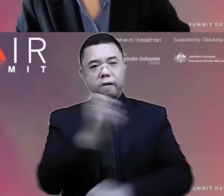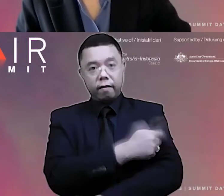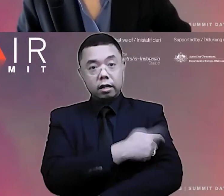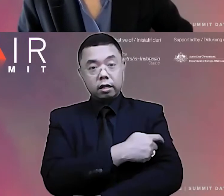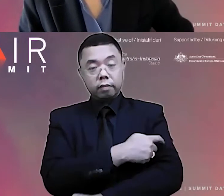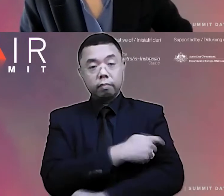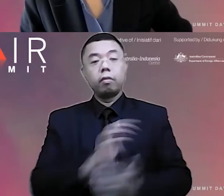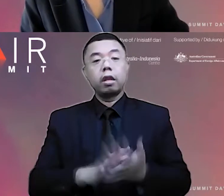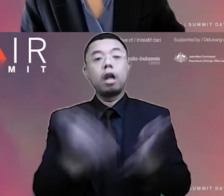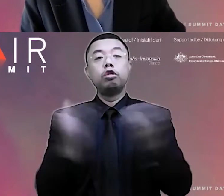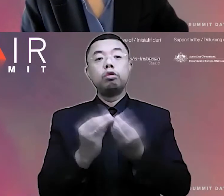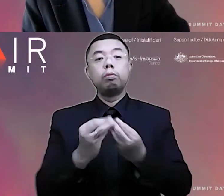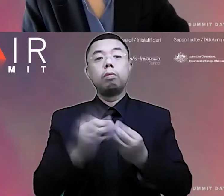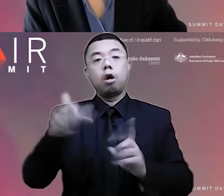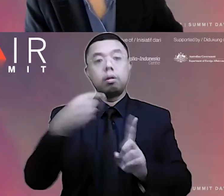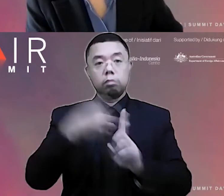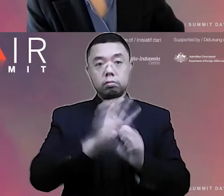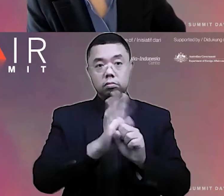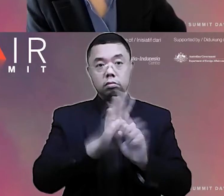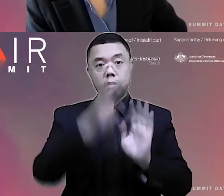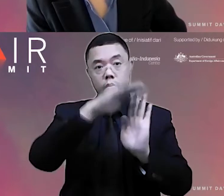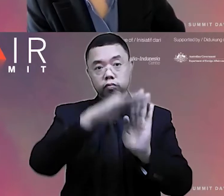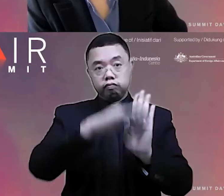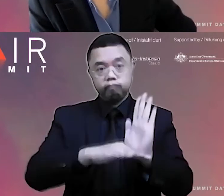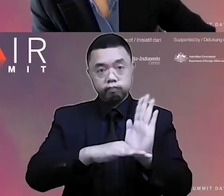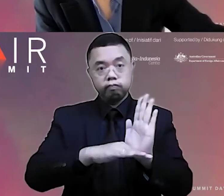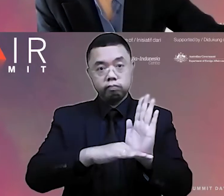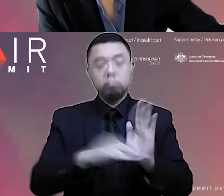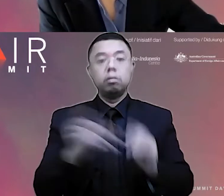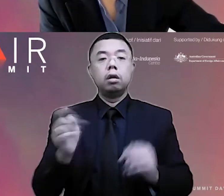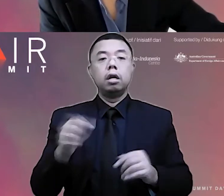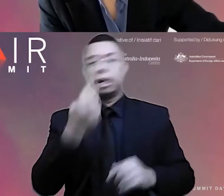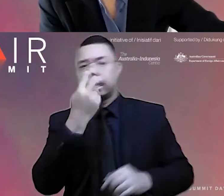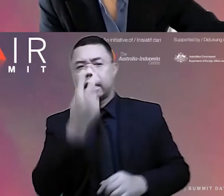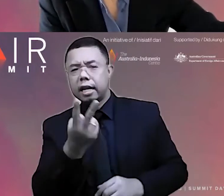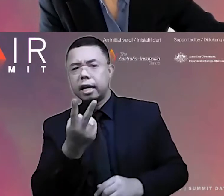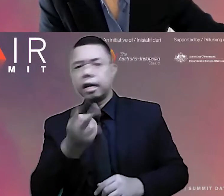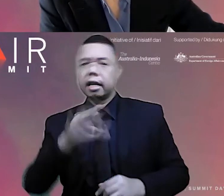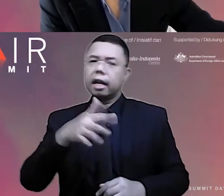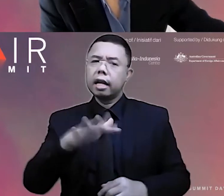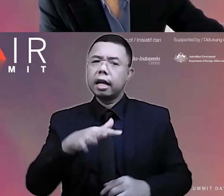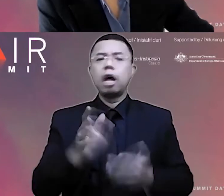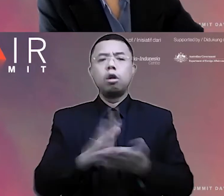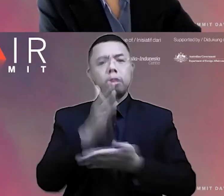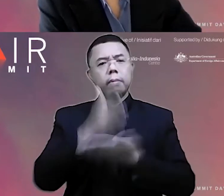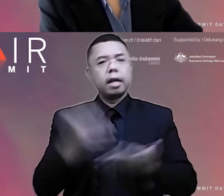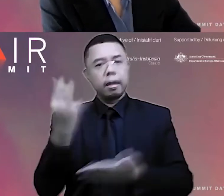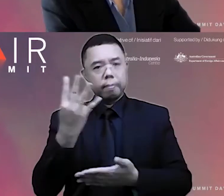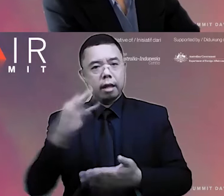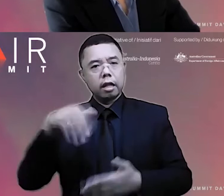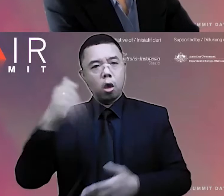in the quarter, predicted in Q4 this year. And as of course, with us, it's